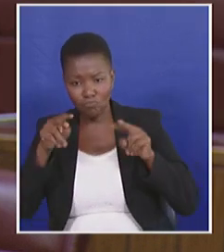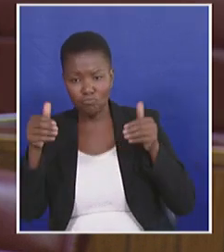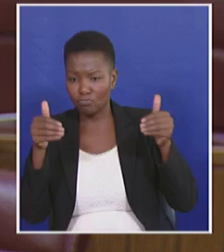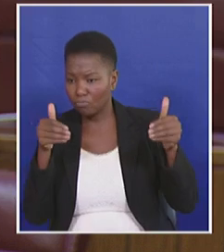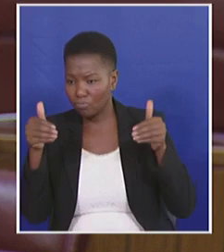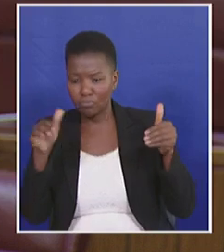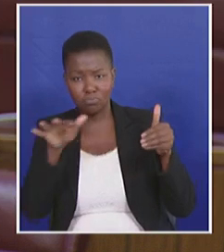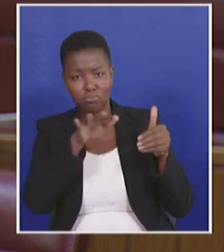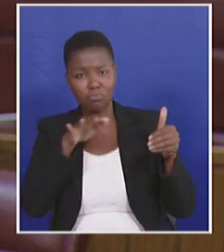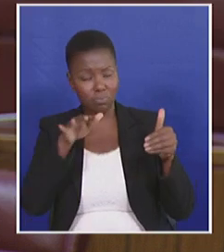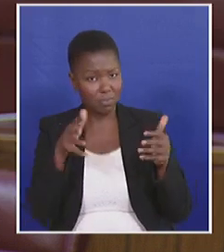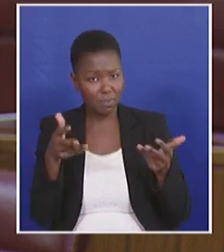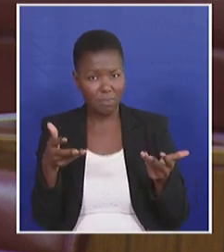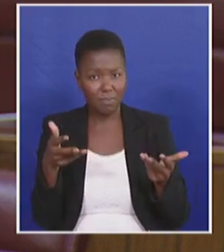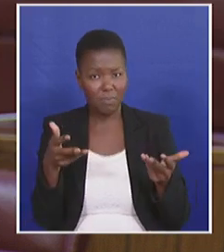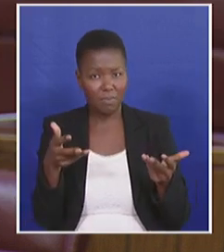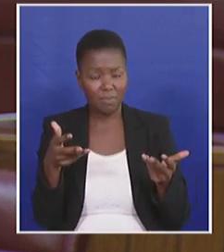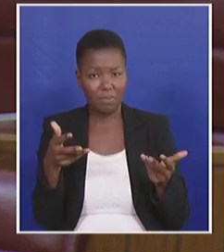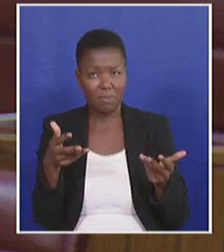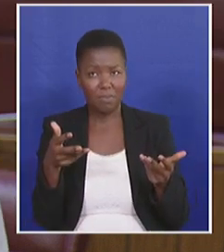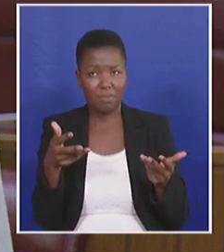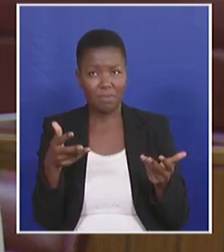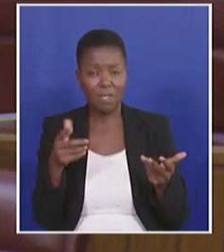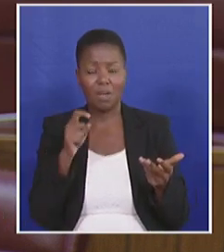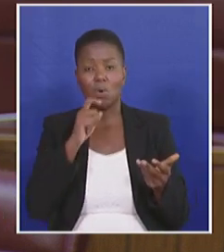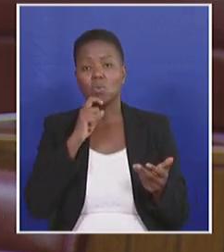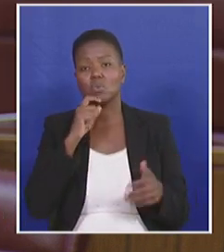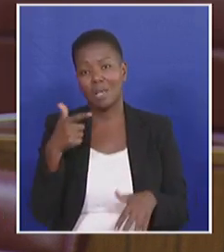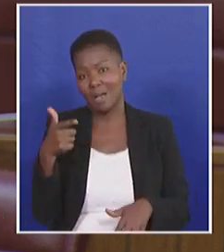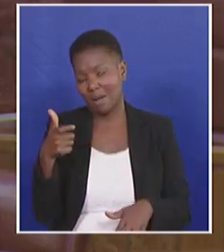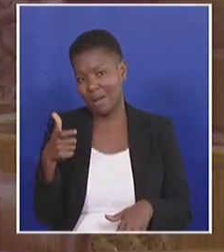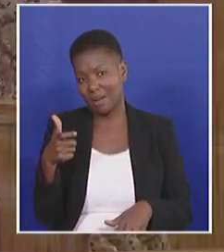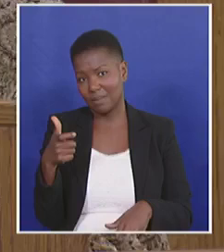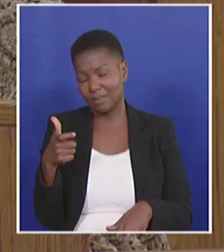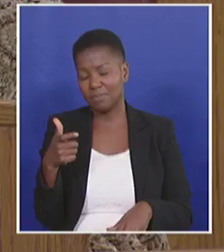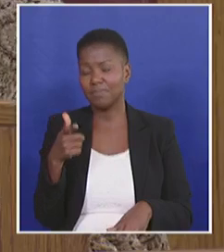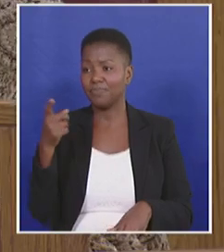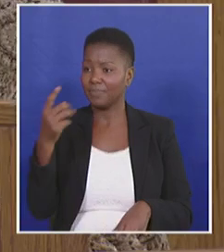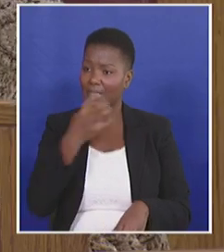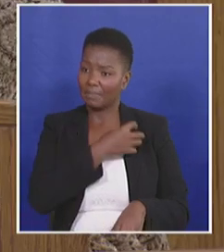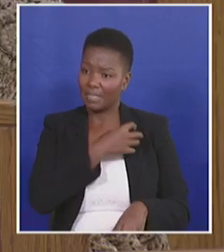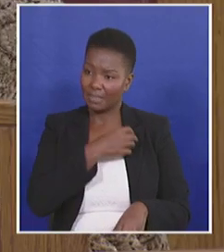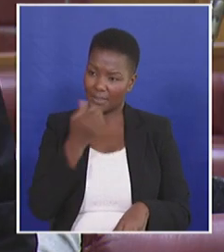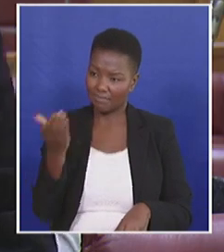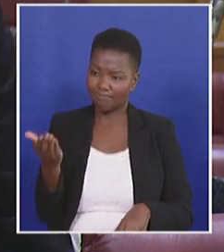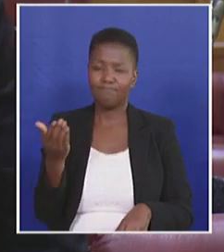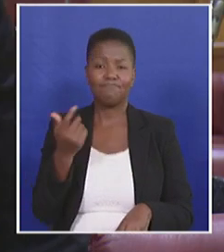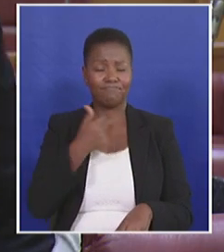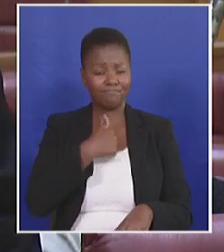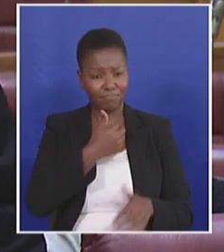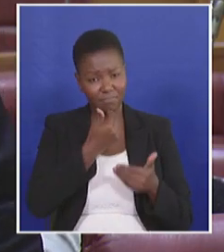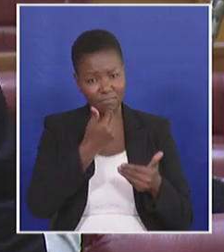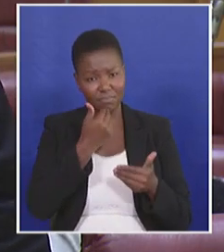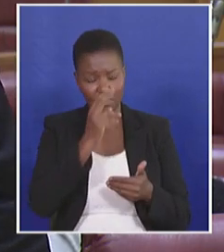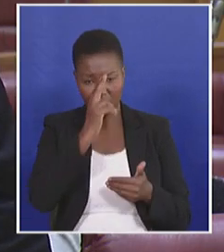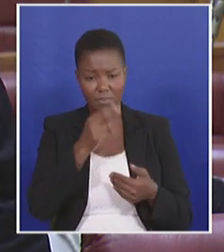and women in blue in using the firearms? Thank you. Honorable Minister. Thanks very much, Honorable